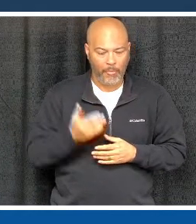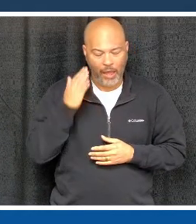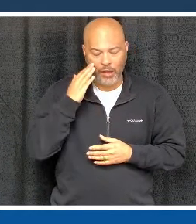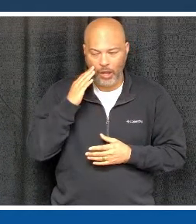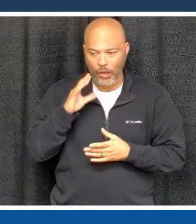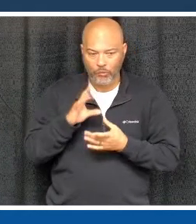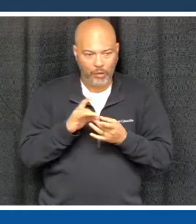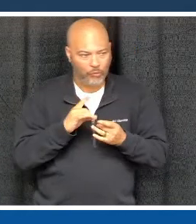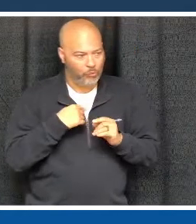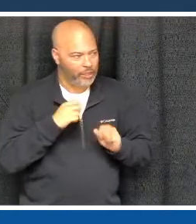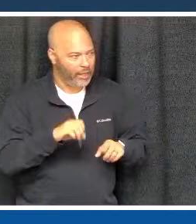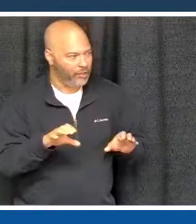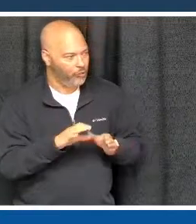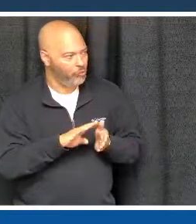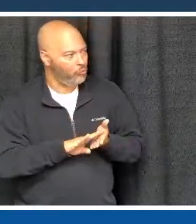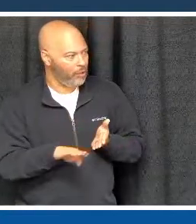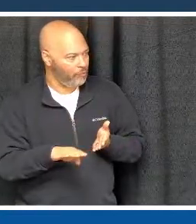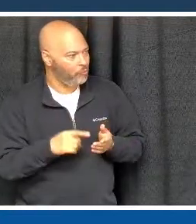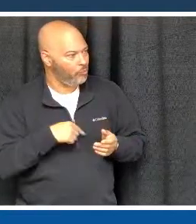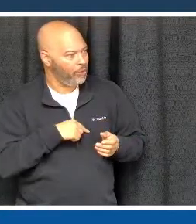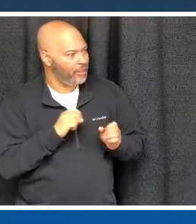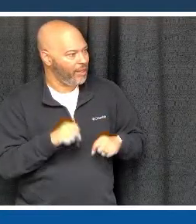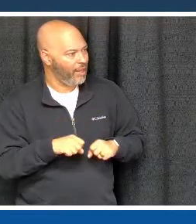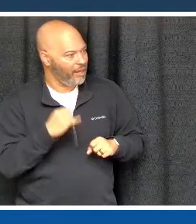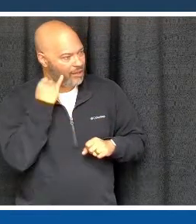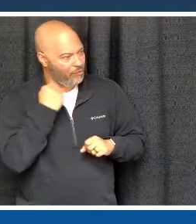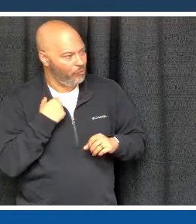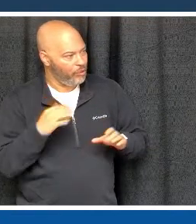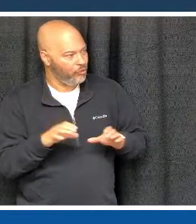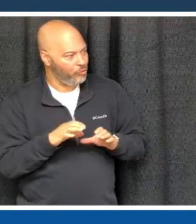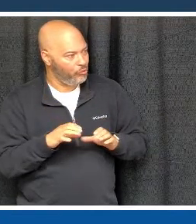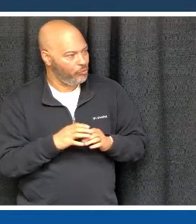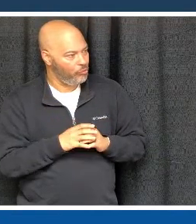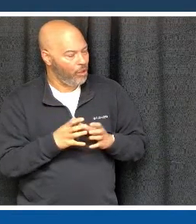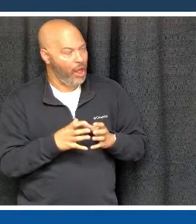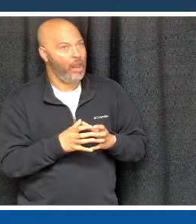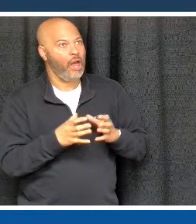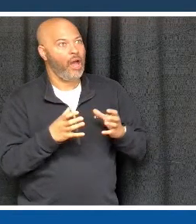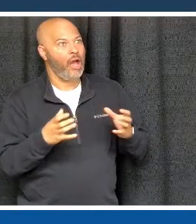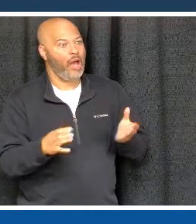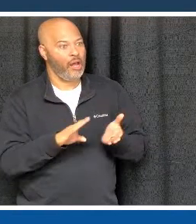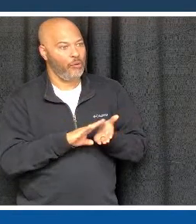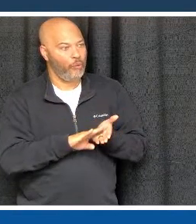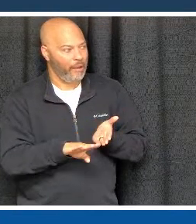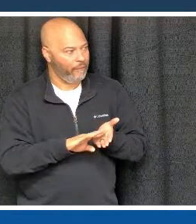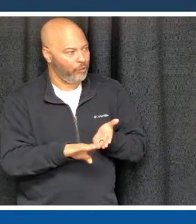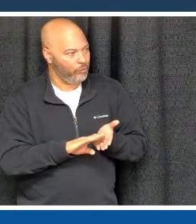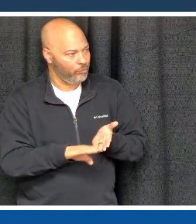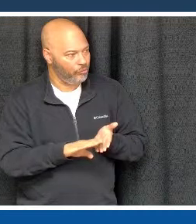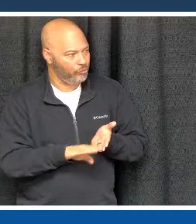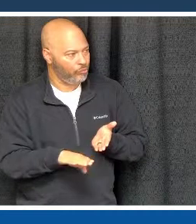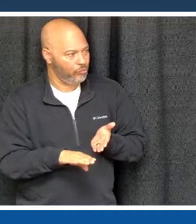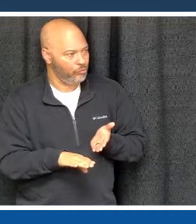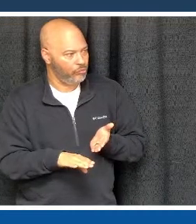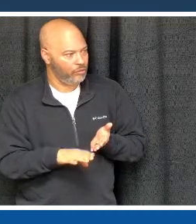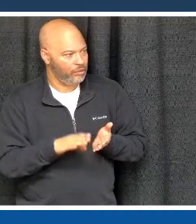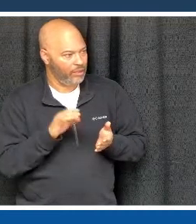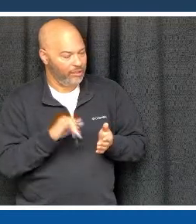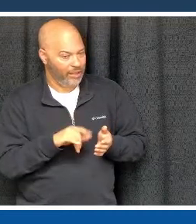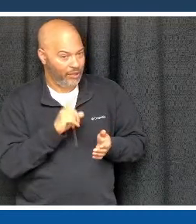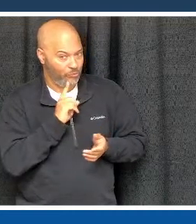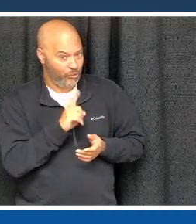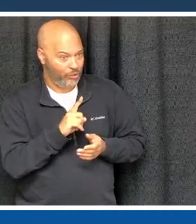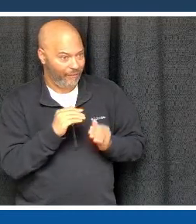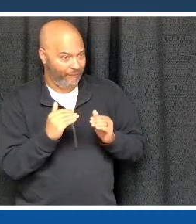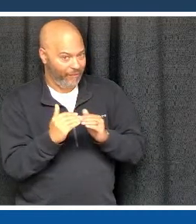can do waivers, but We can't. if we're doing a bunch of waivers all for the city, is that really